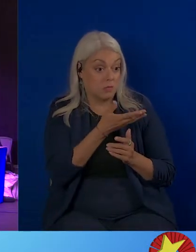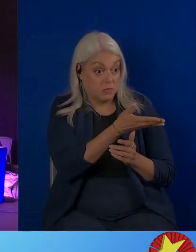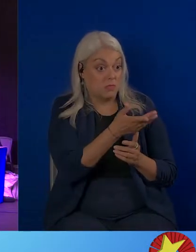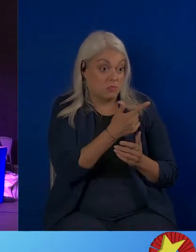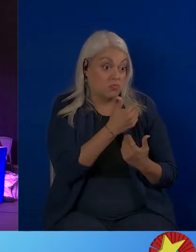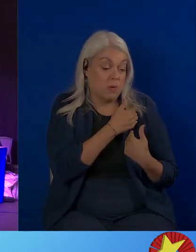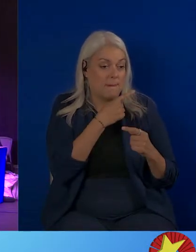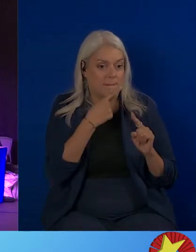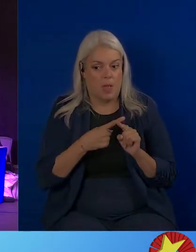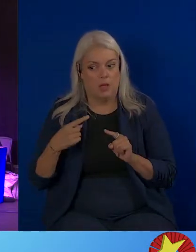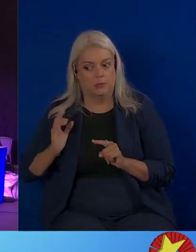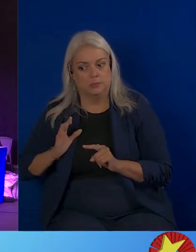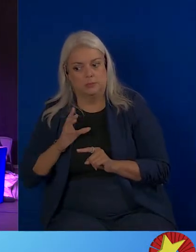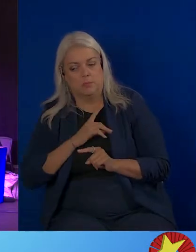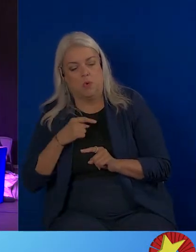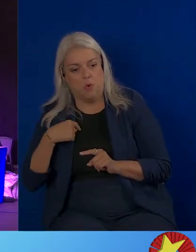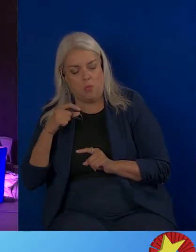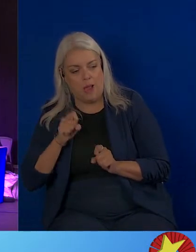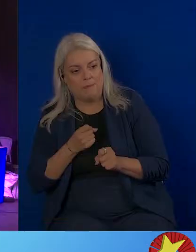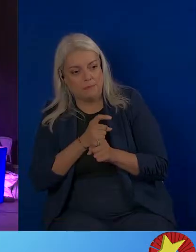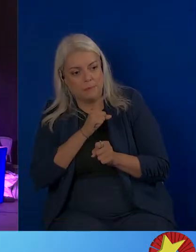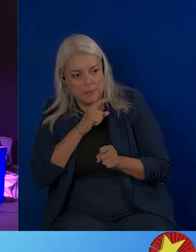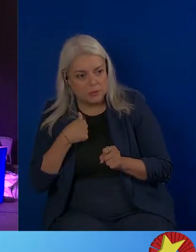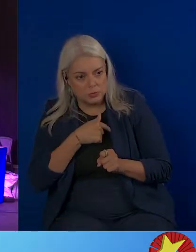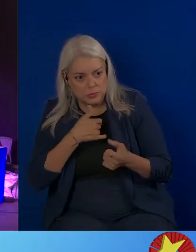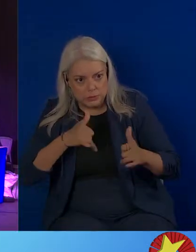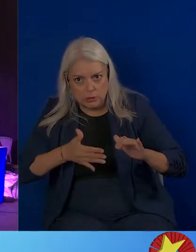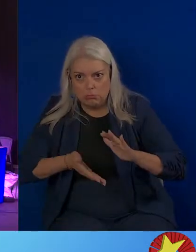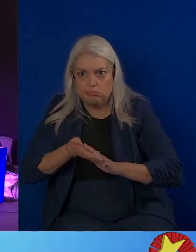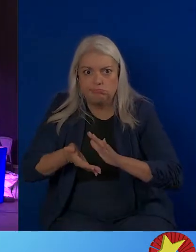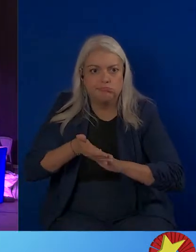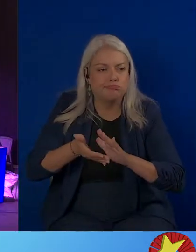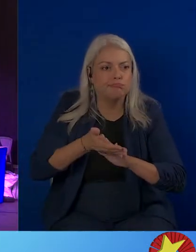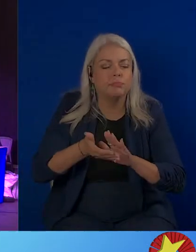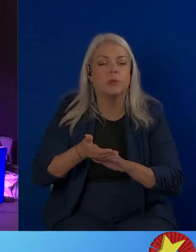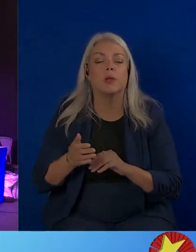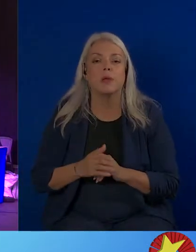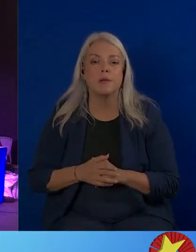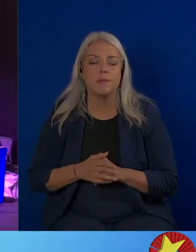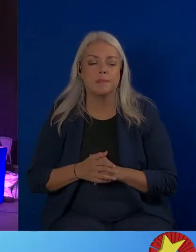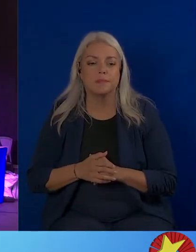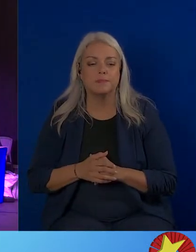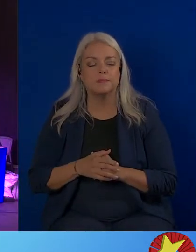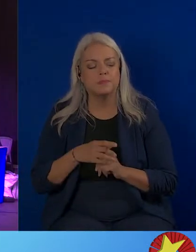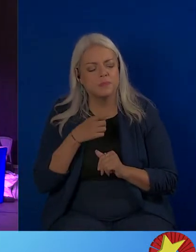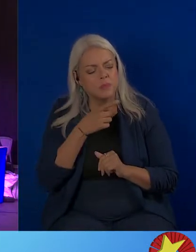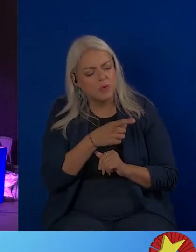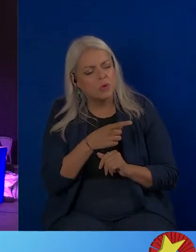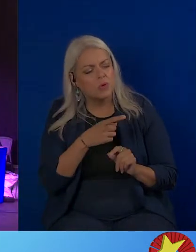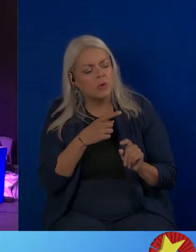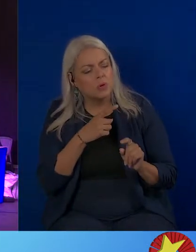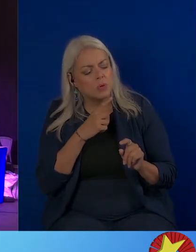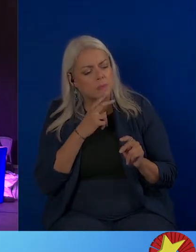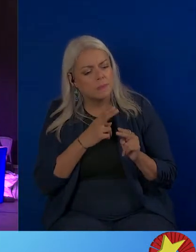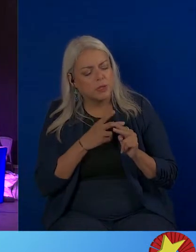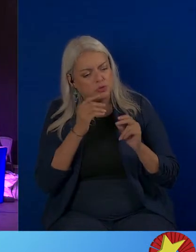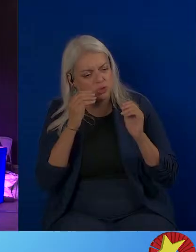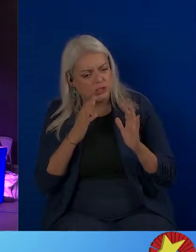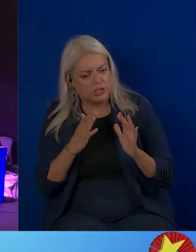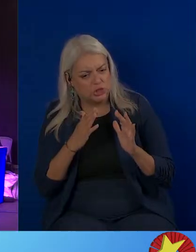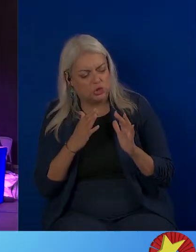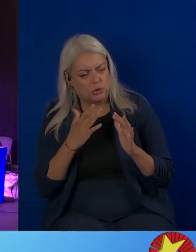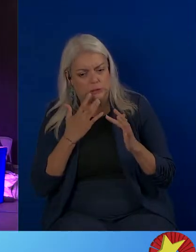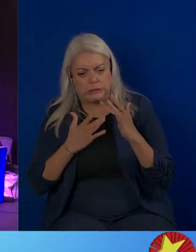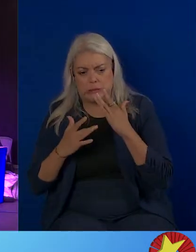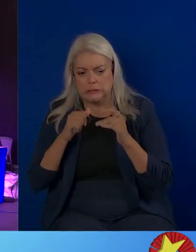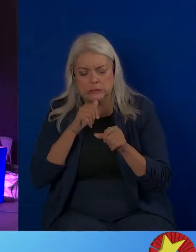continue keeping things in operation. You talked about a teacher shortage, and I'm wondering how we are